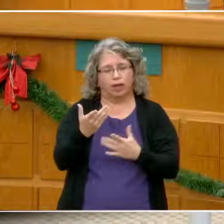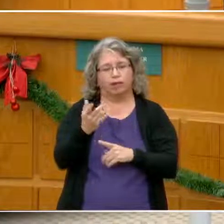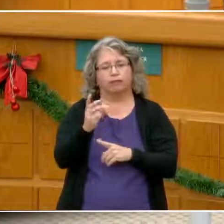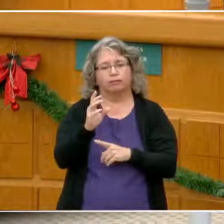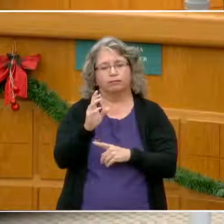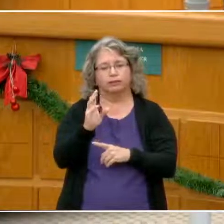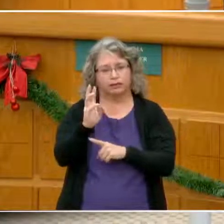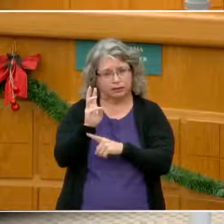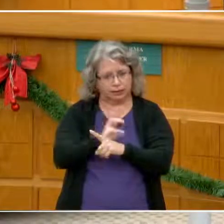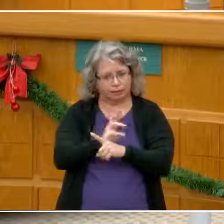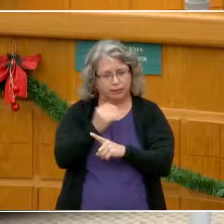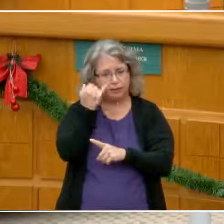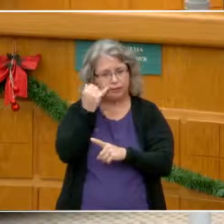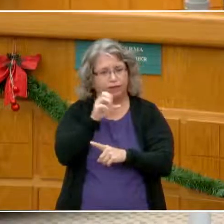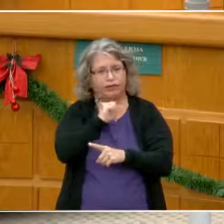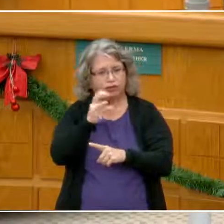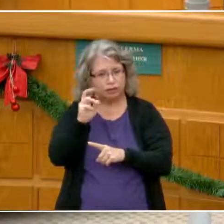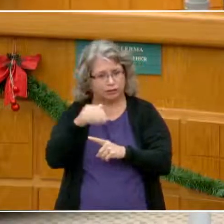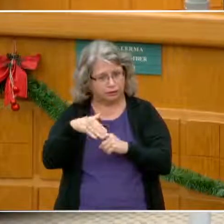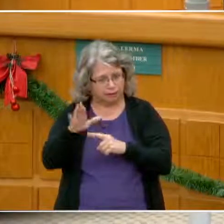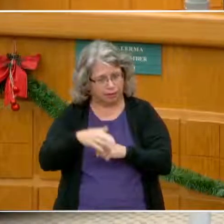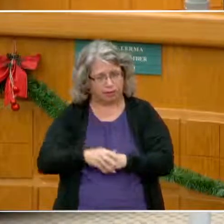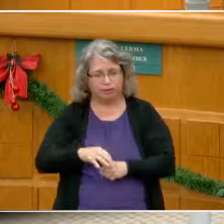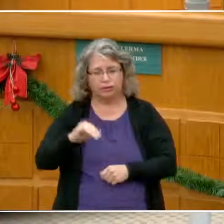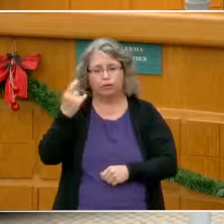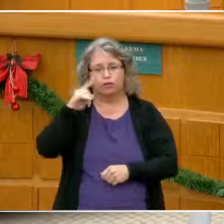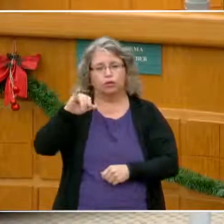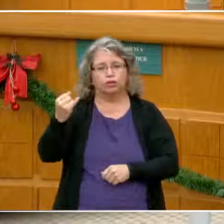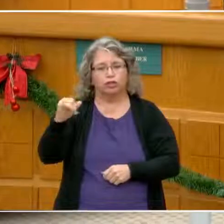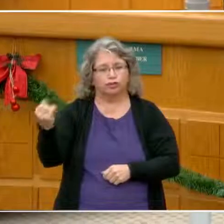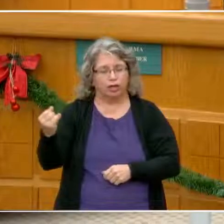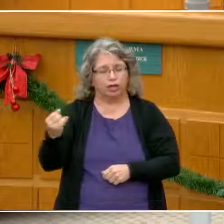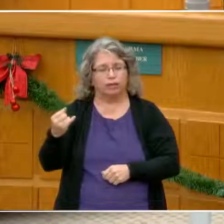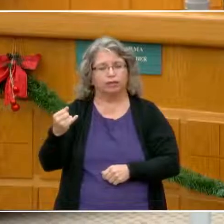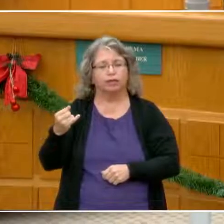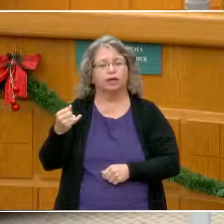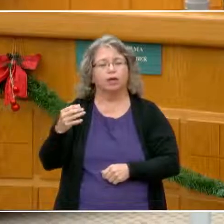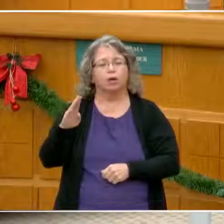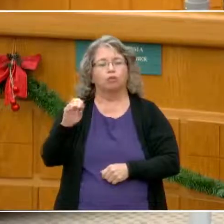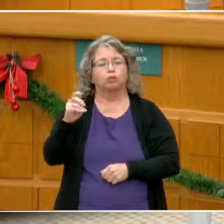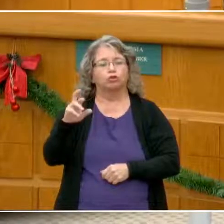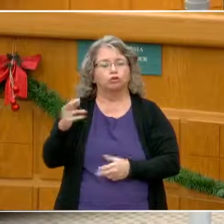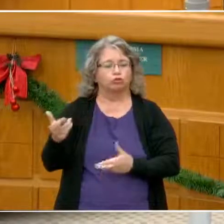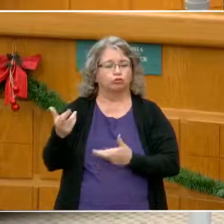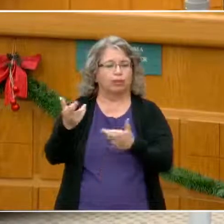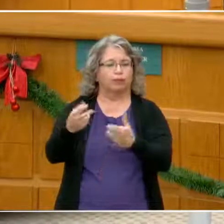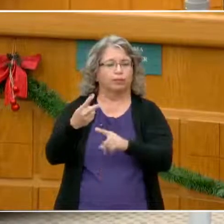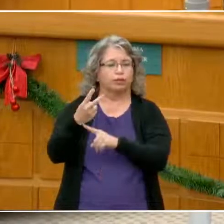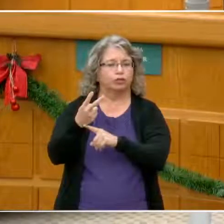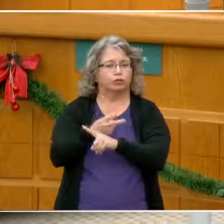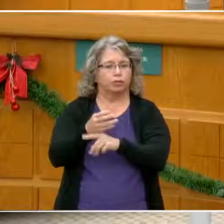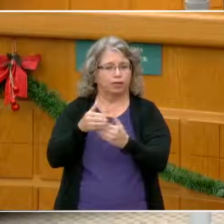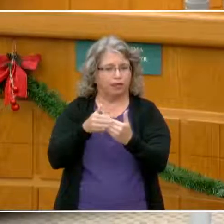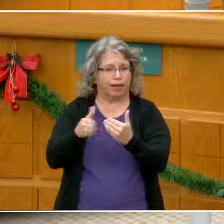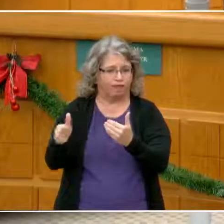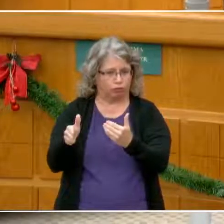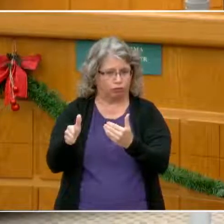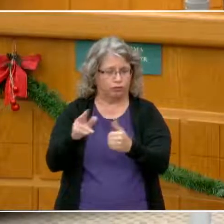older. For J&J, the booster is recommended 2 months after your first dose if you're 18 and